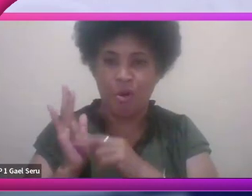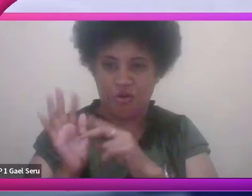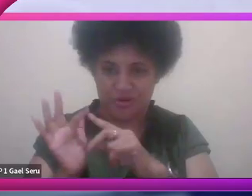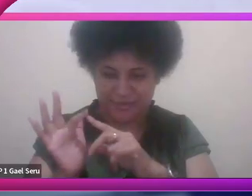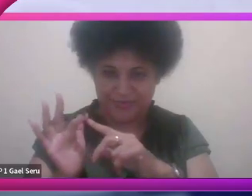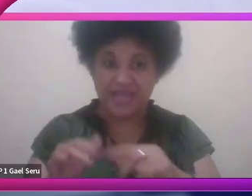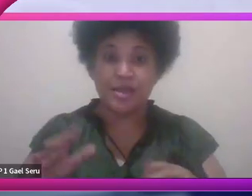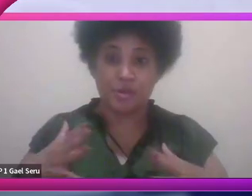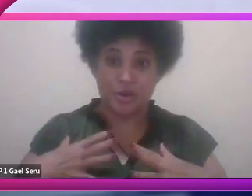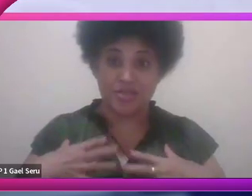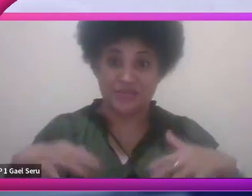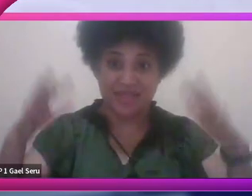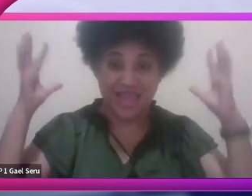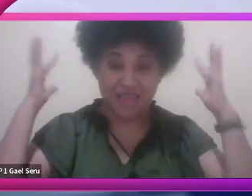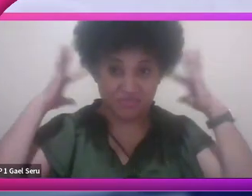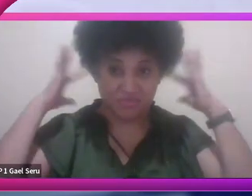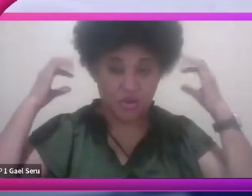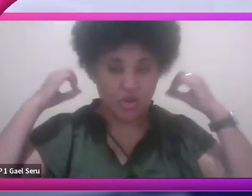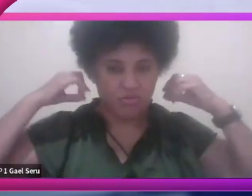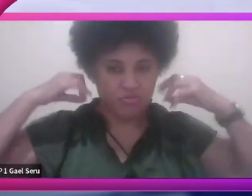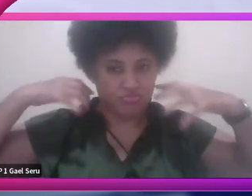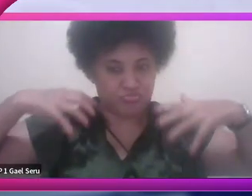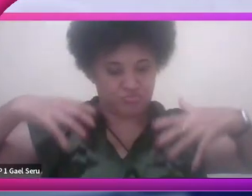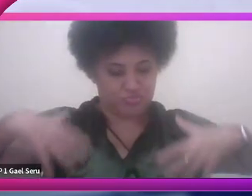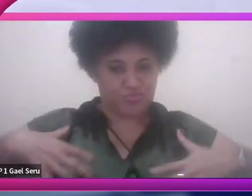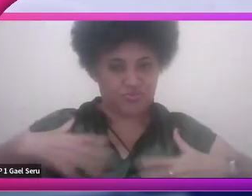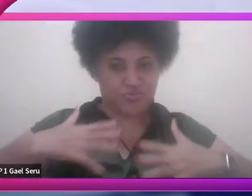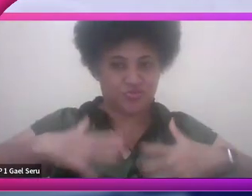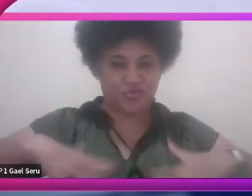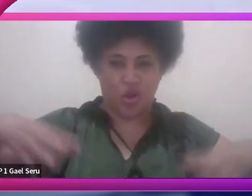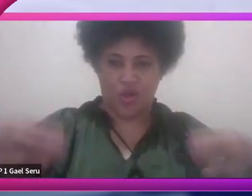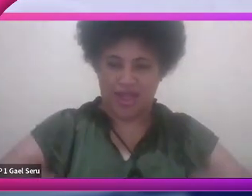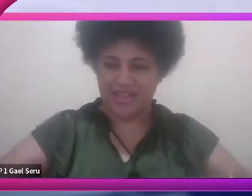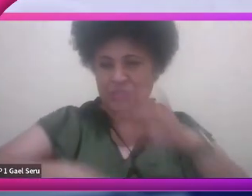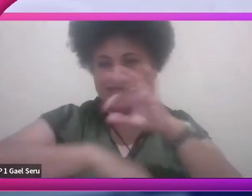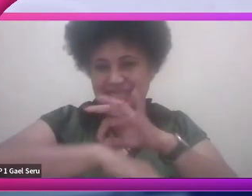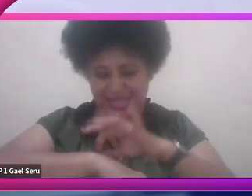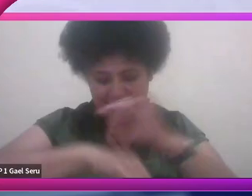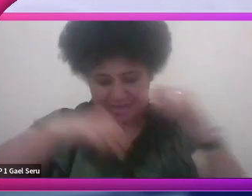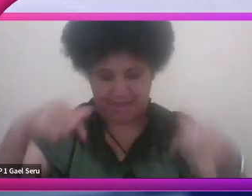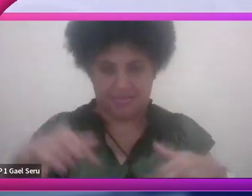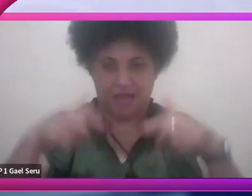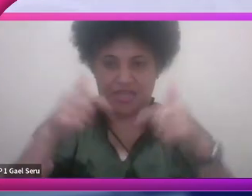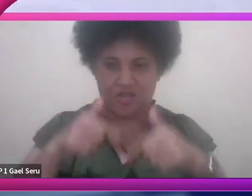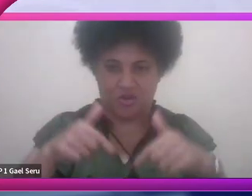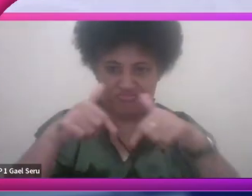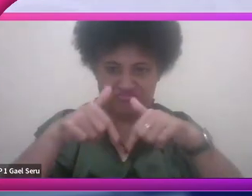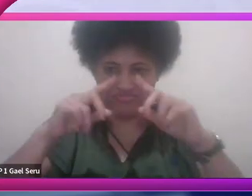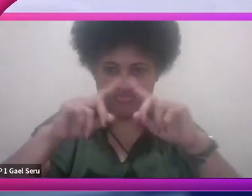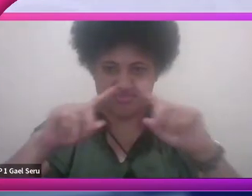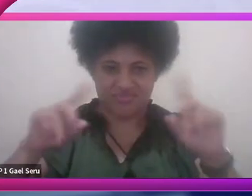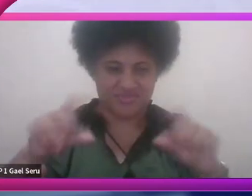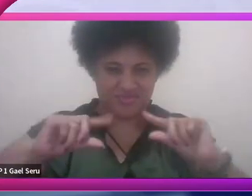that gland, will be triggered to all organ, including skin, including reproductive health organ. So what happens when it